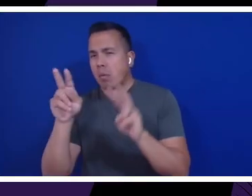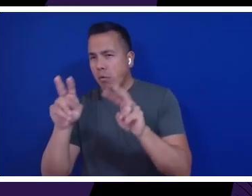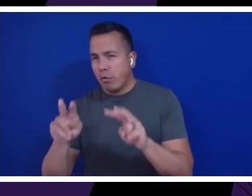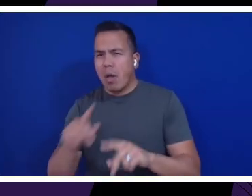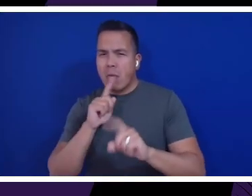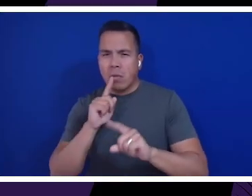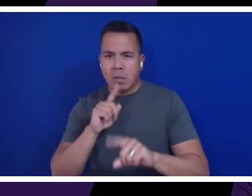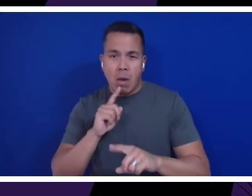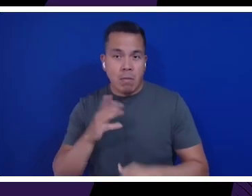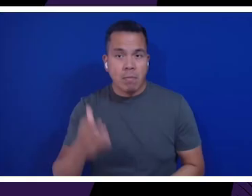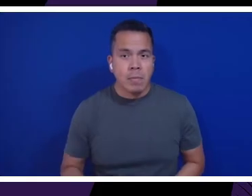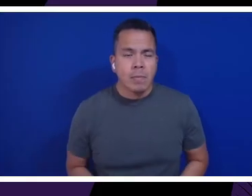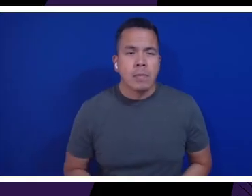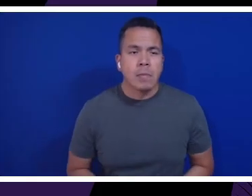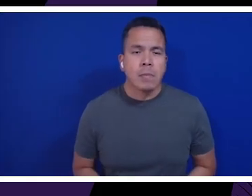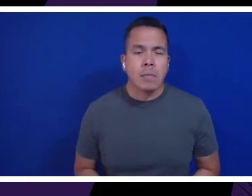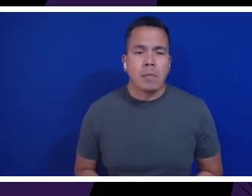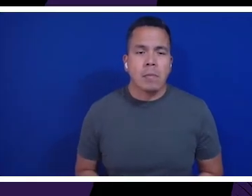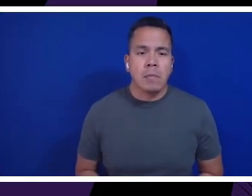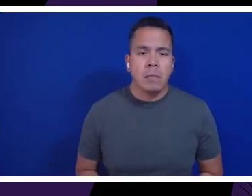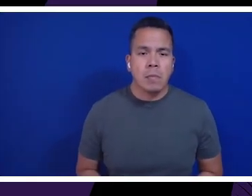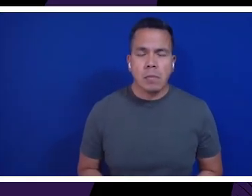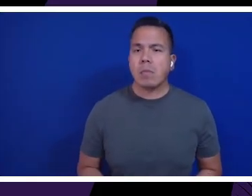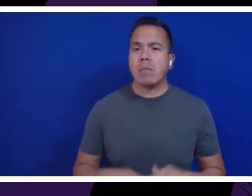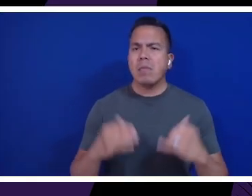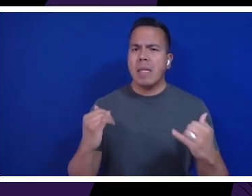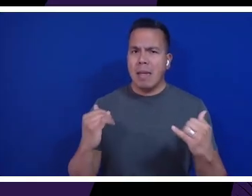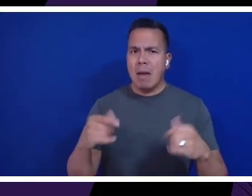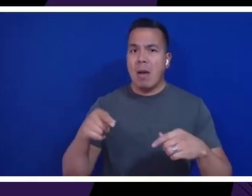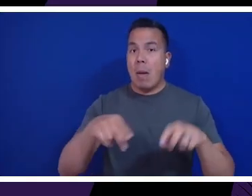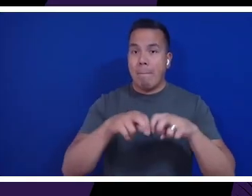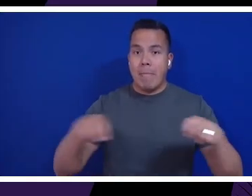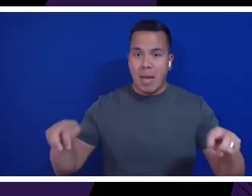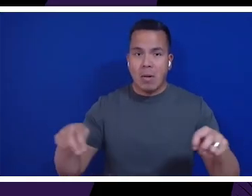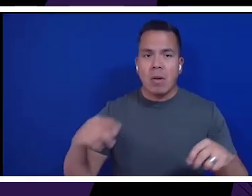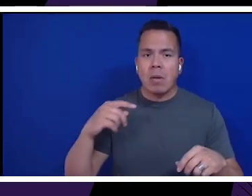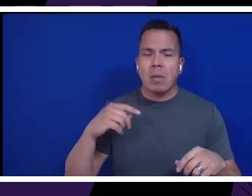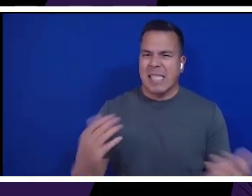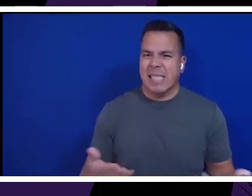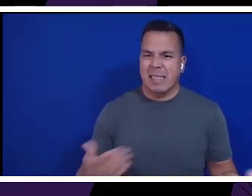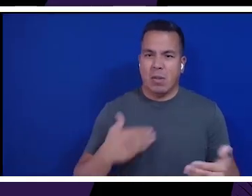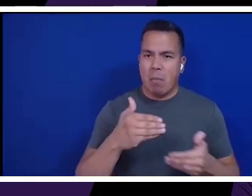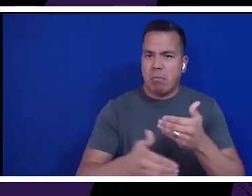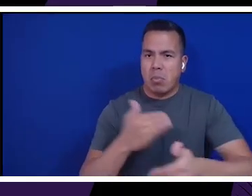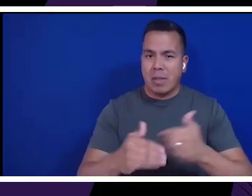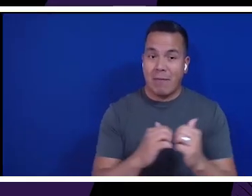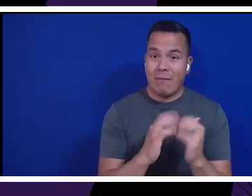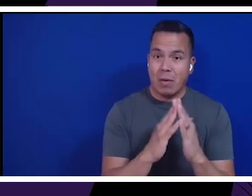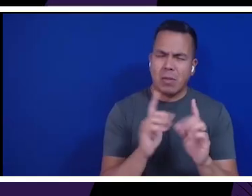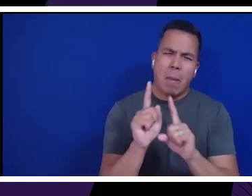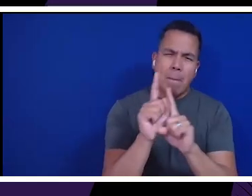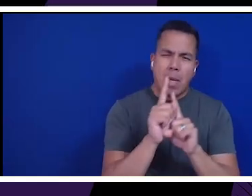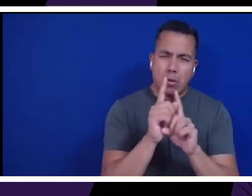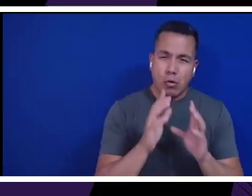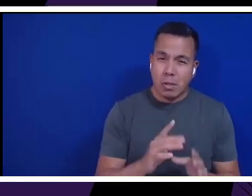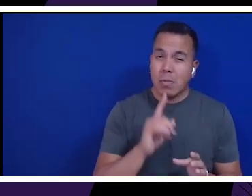responding to those. But moving on to this panel, at the Processing Foundation, mentorship is really at the heart of how